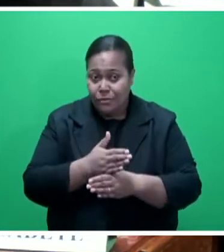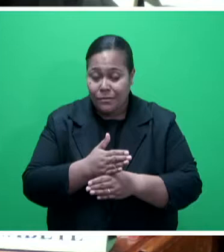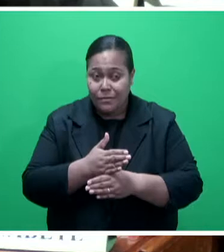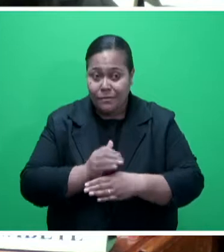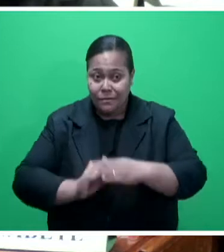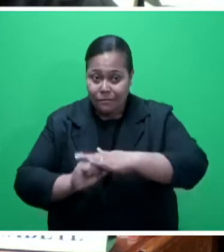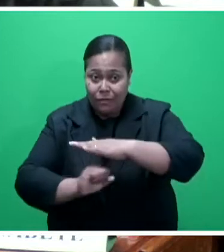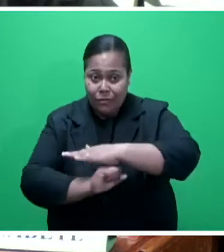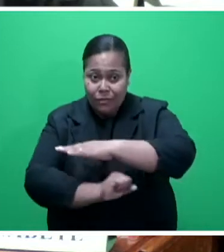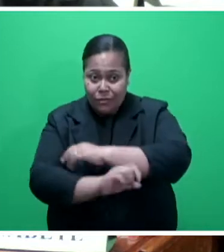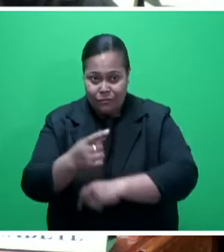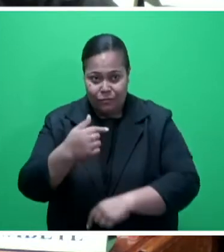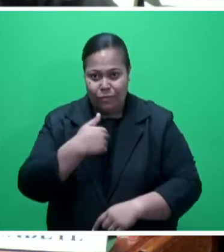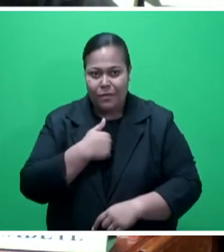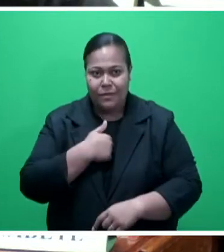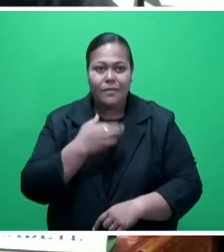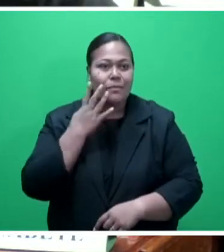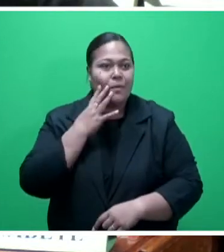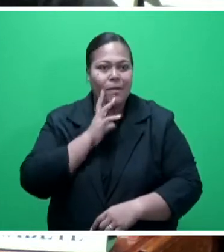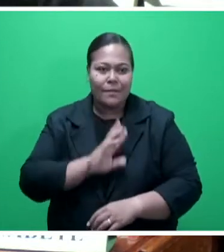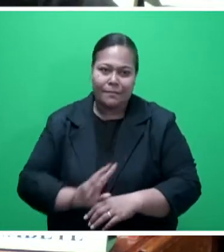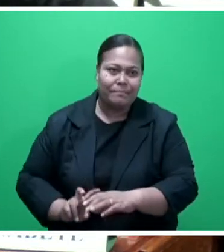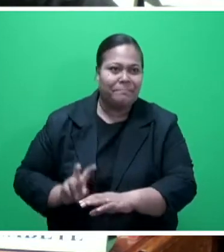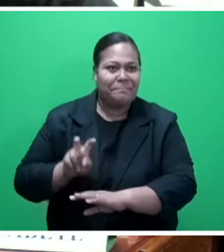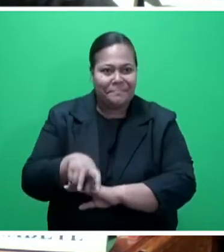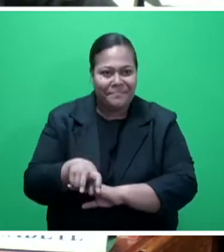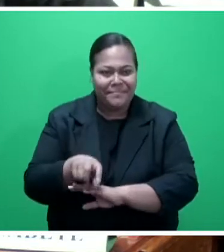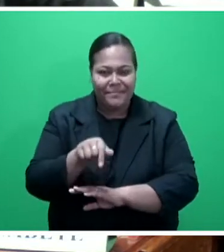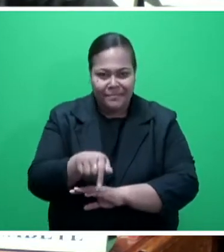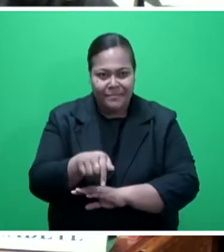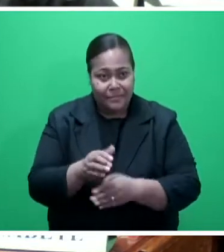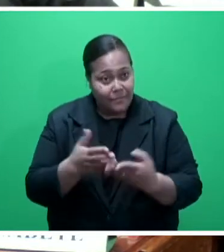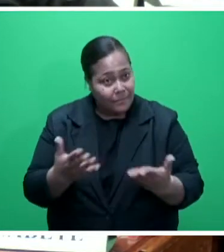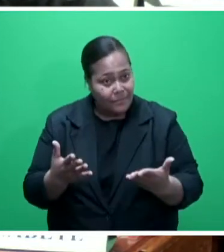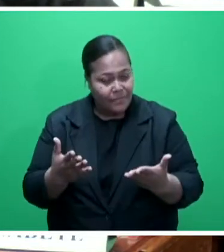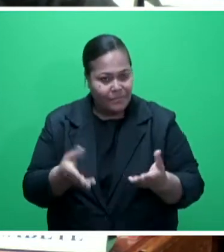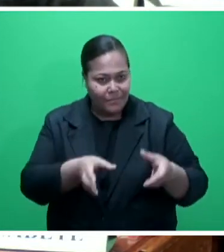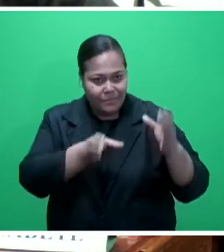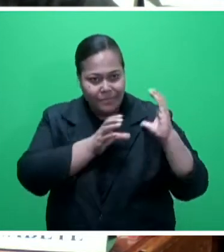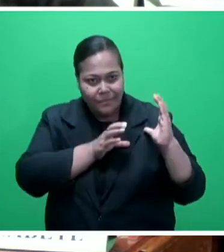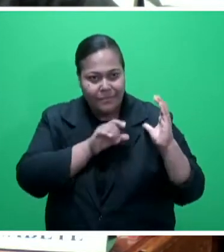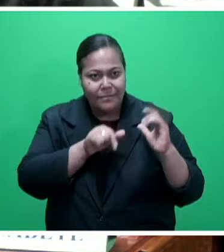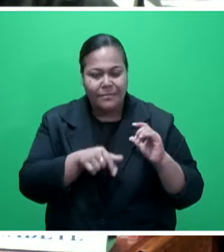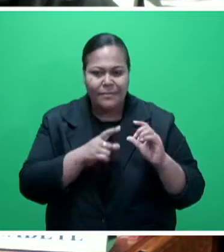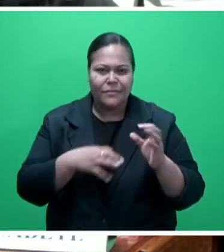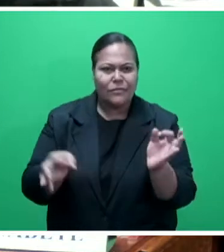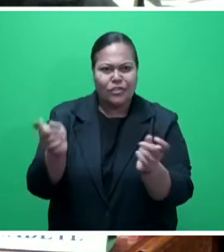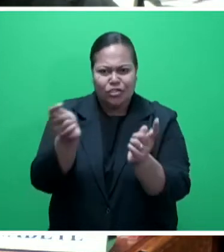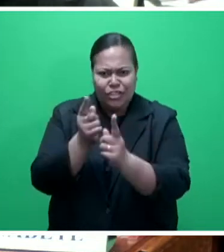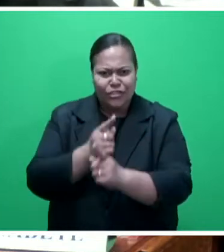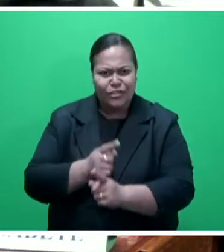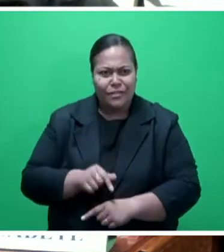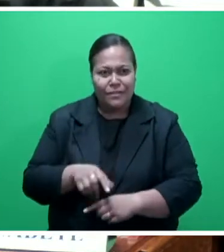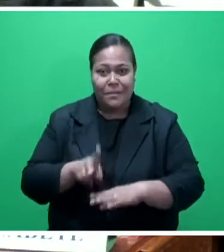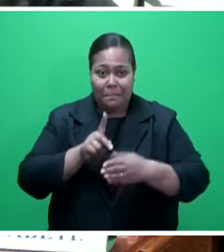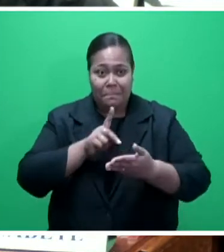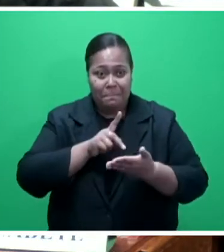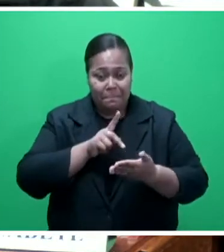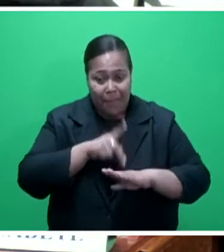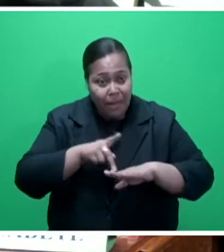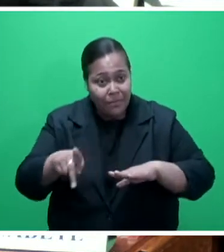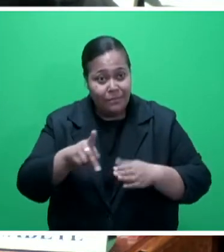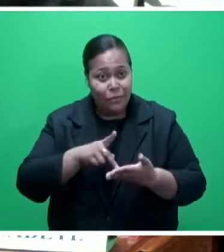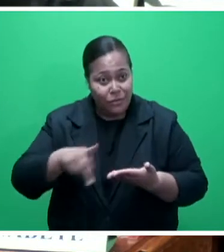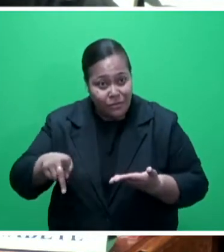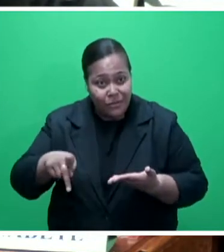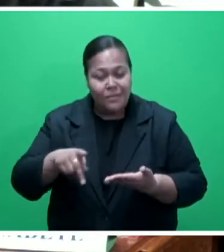me when I again took over the portfolio as a result of the cabinet reshuffle, Mr. Speaker. So, Honourable Speaker, we all know